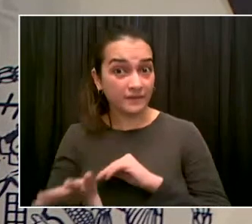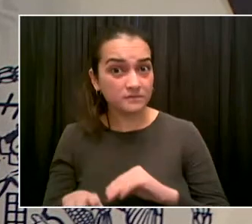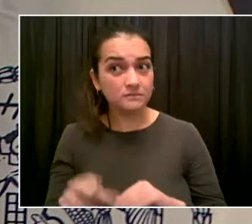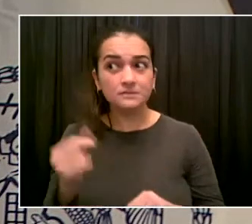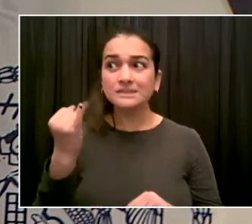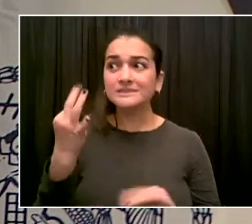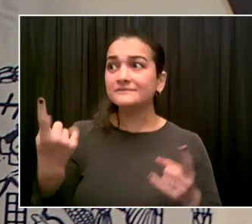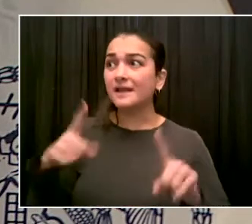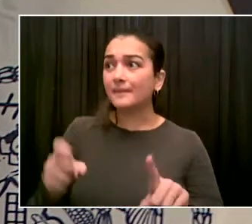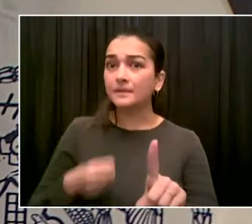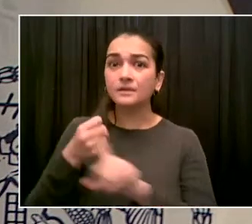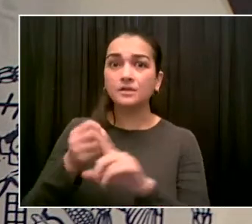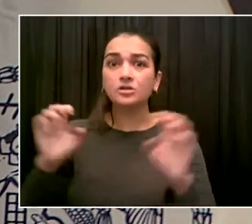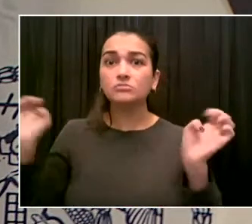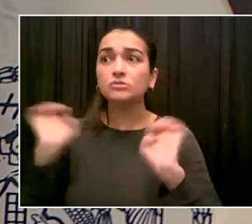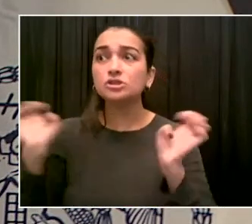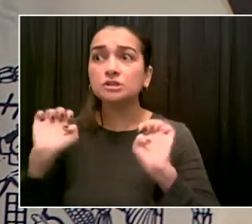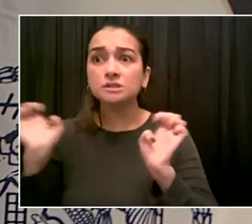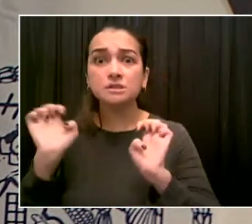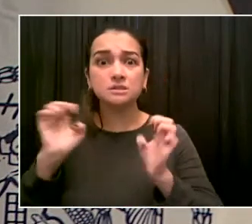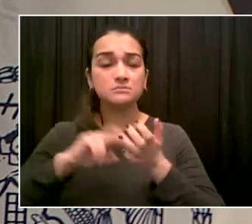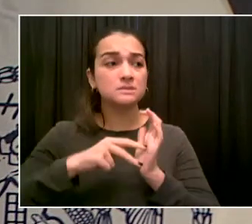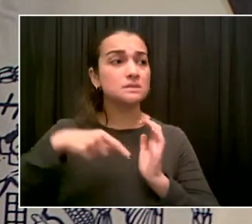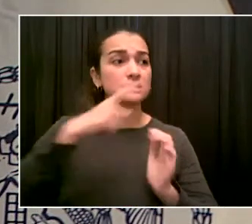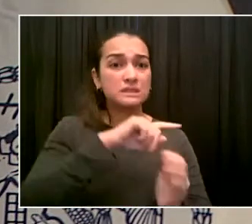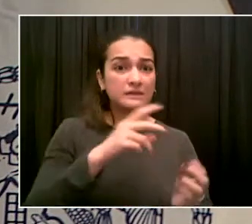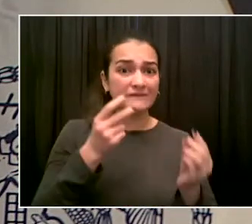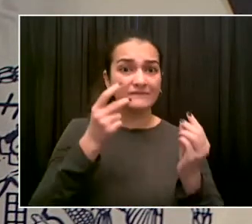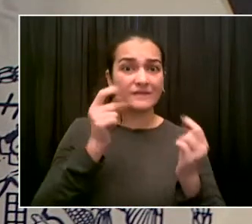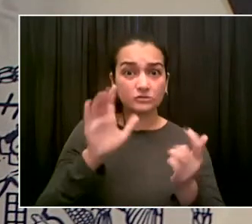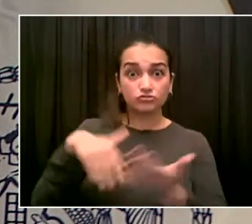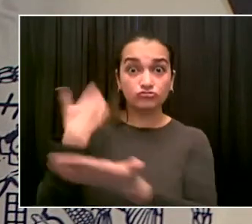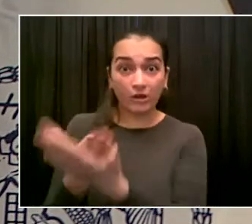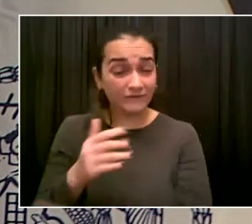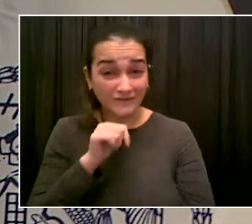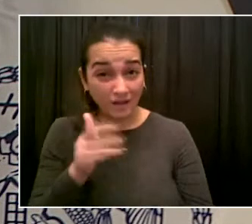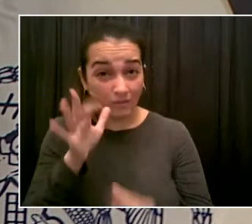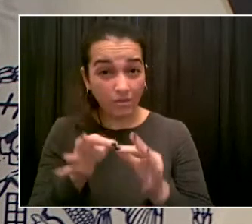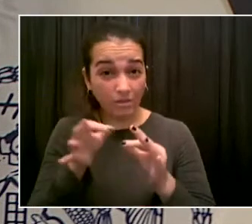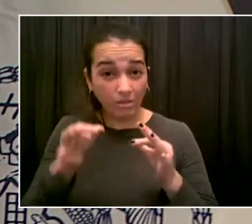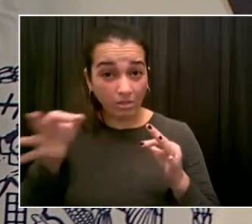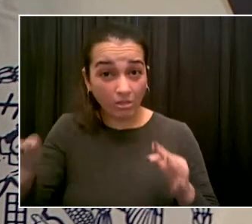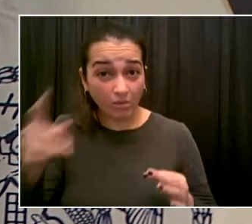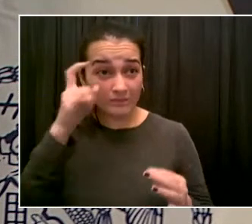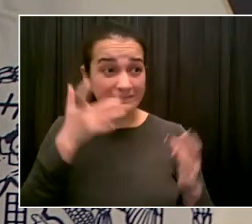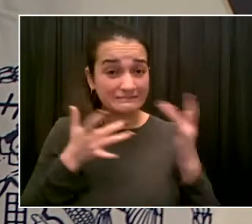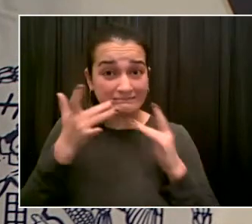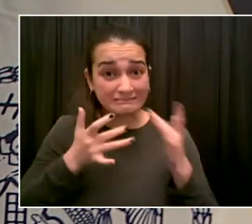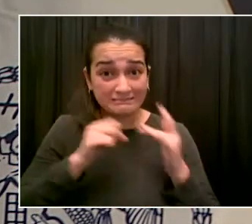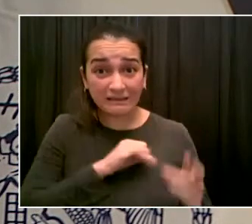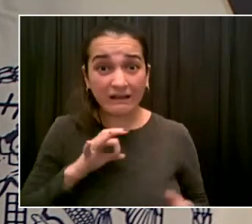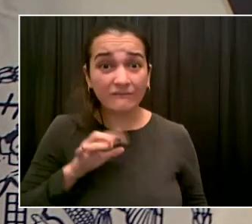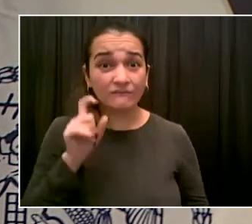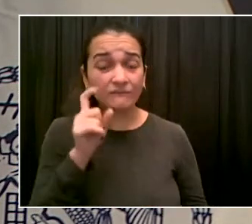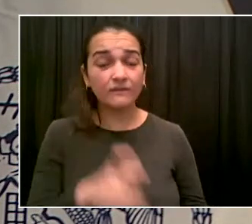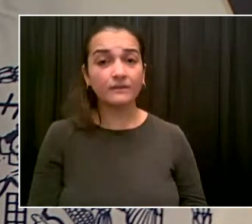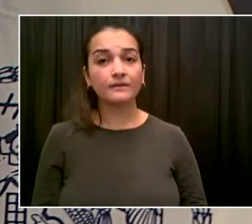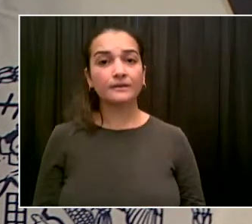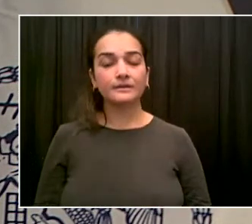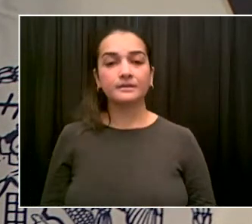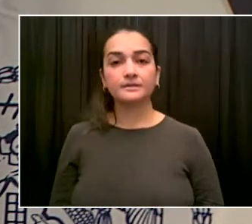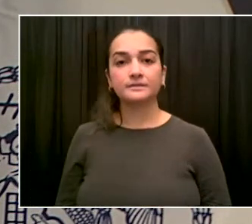commend Commissioner Dan Nigro and his whole team. I want to commend the union leaders who are doing the right